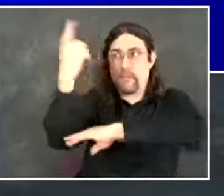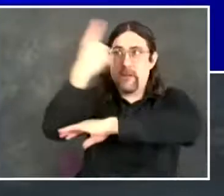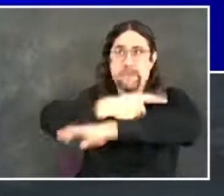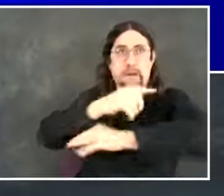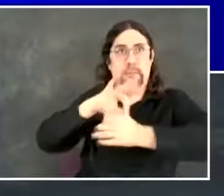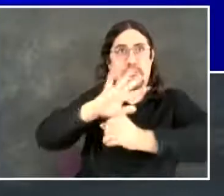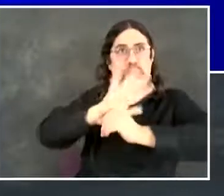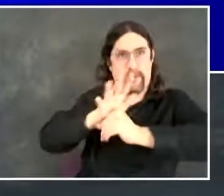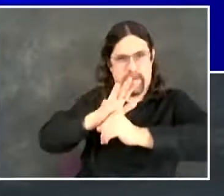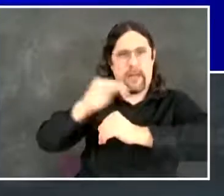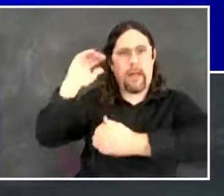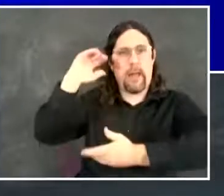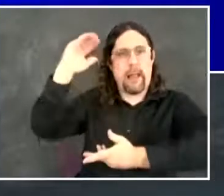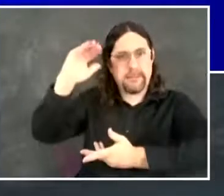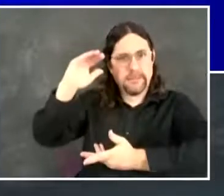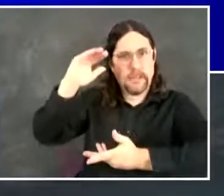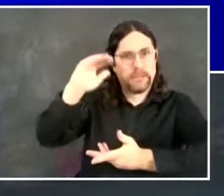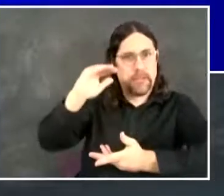hospitals.